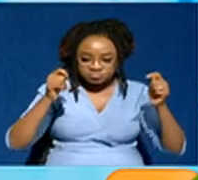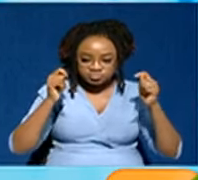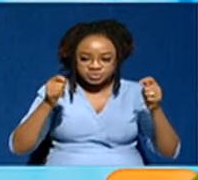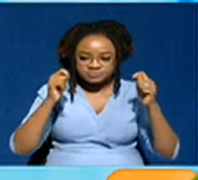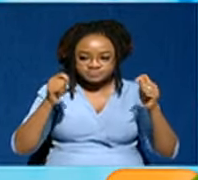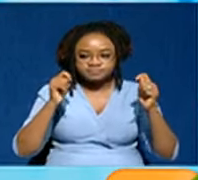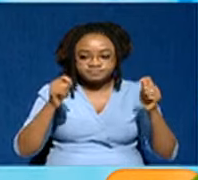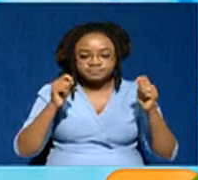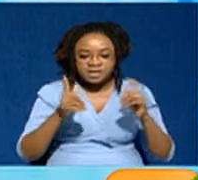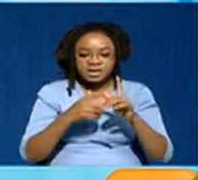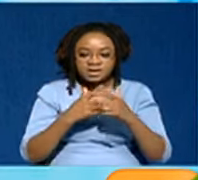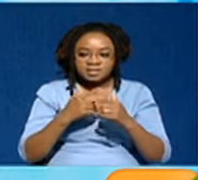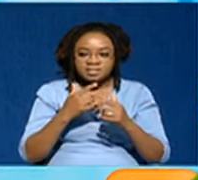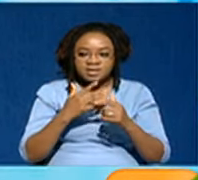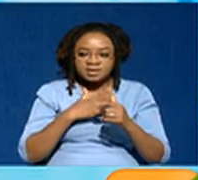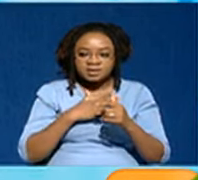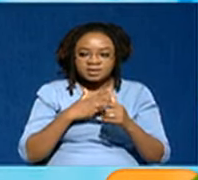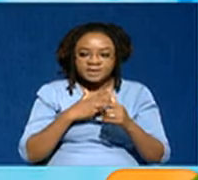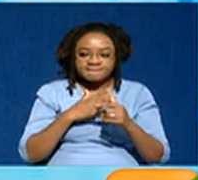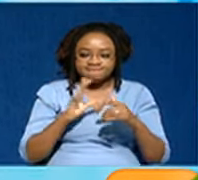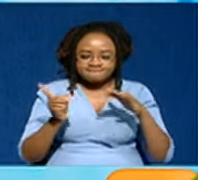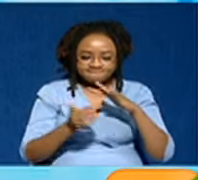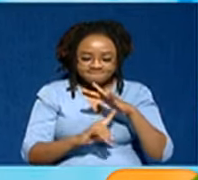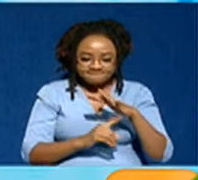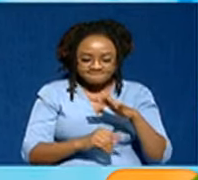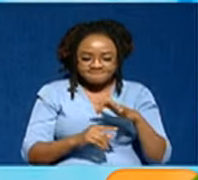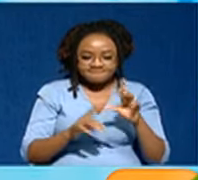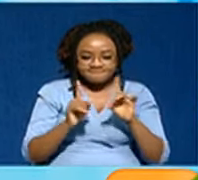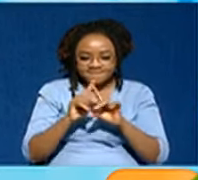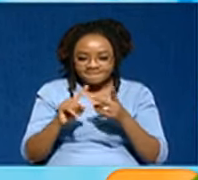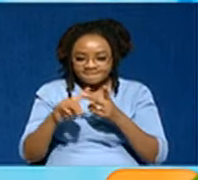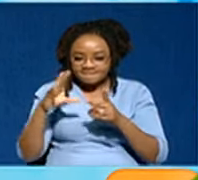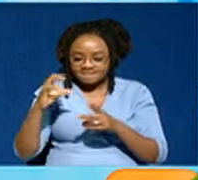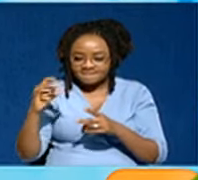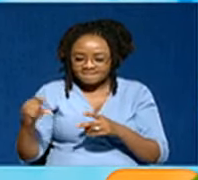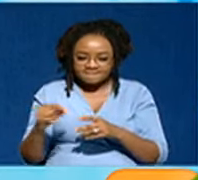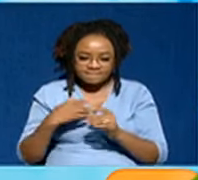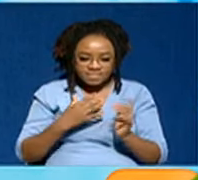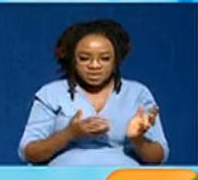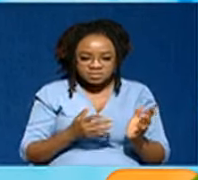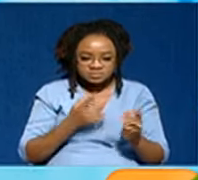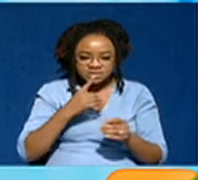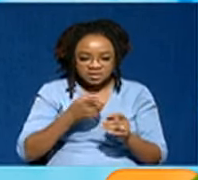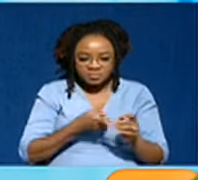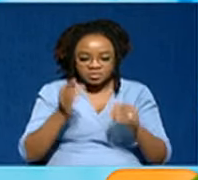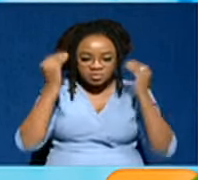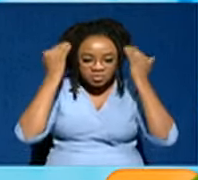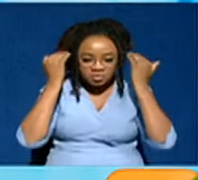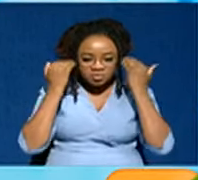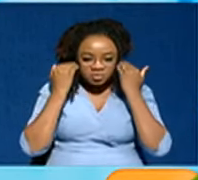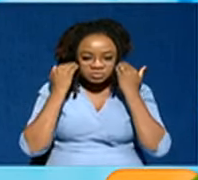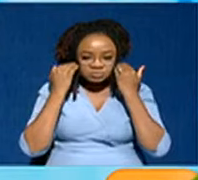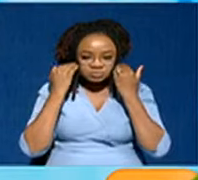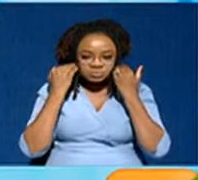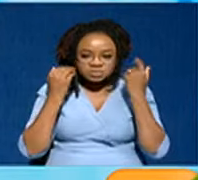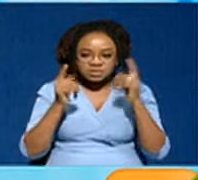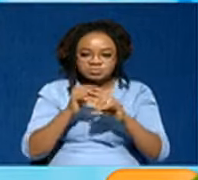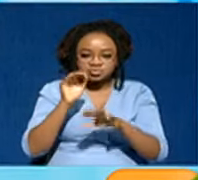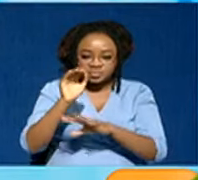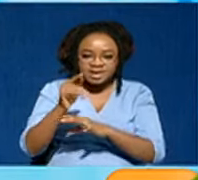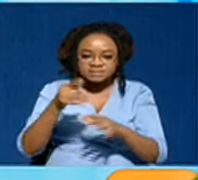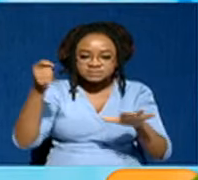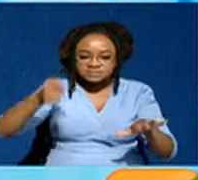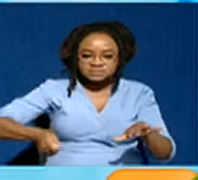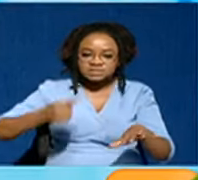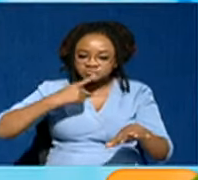Then the employer, that is the Ministry and the Council of Governors, they took us to court. And we did a counter demand. We asked the judge, now you cannot